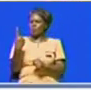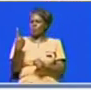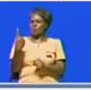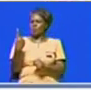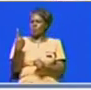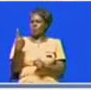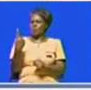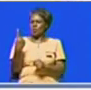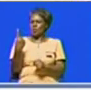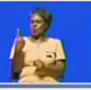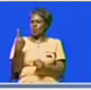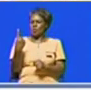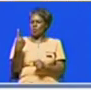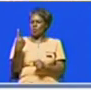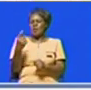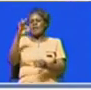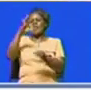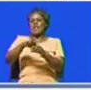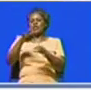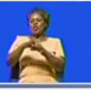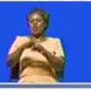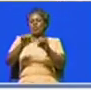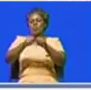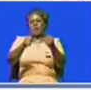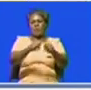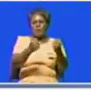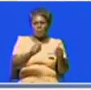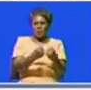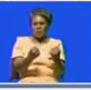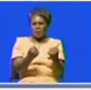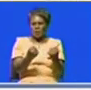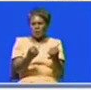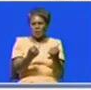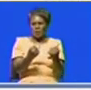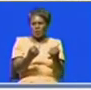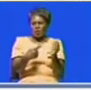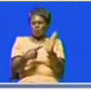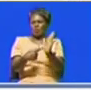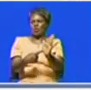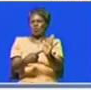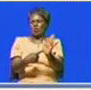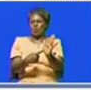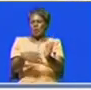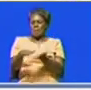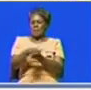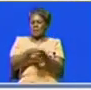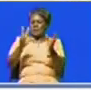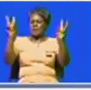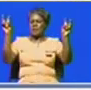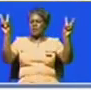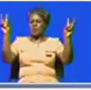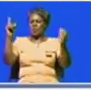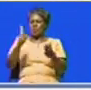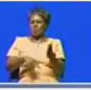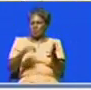as day follows night, the elections went bad. And we went and we were able to highlight that. Now, the fundamental issue is this.